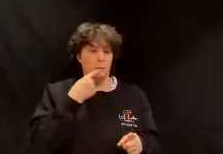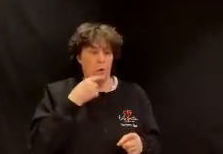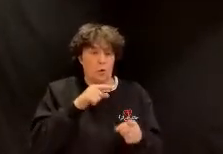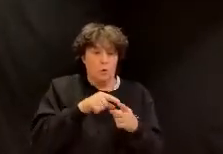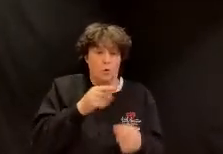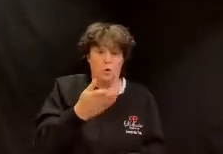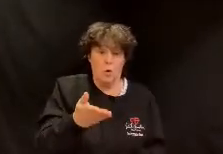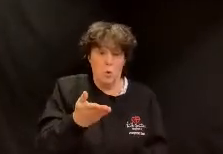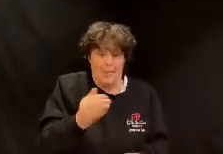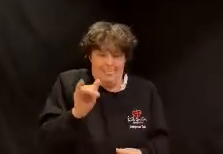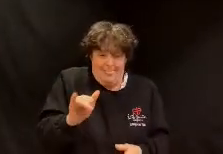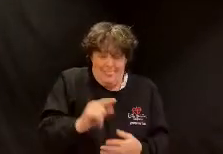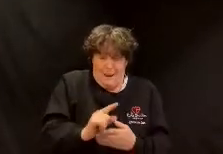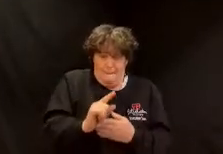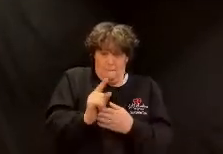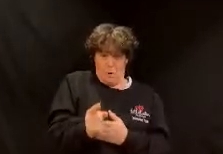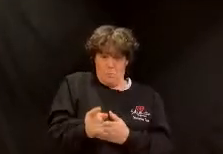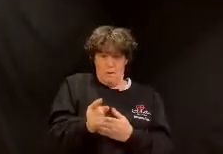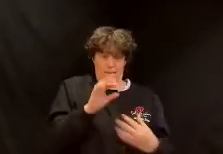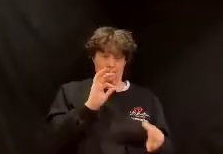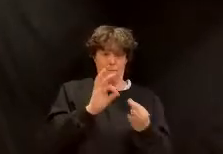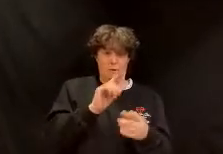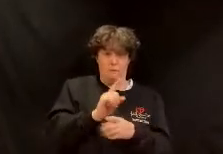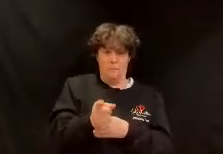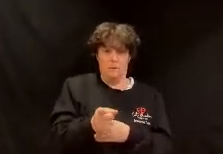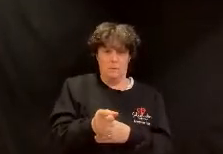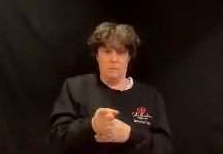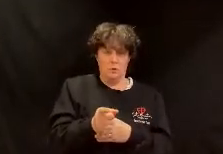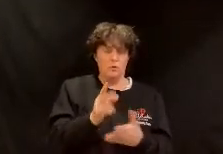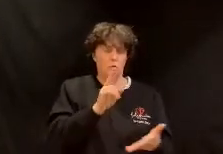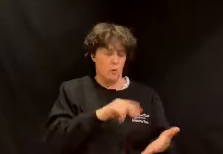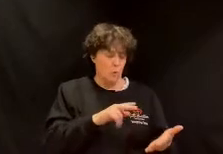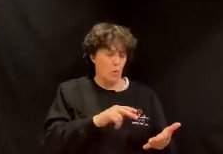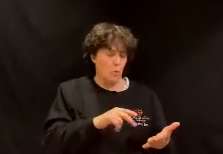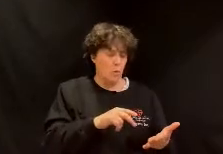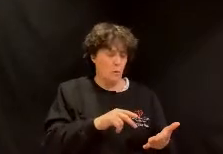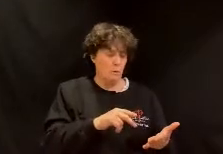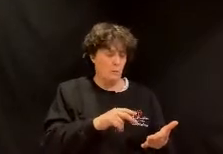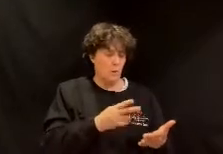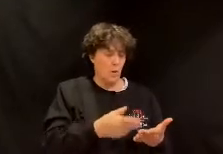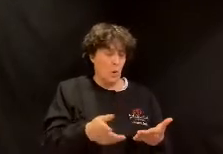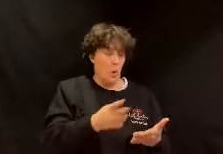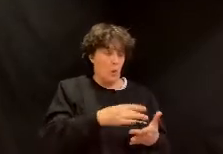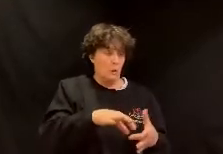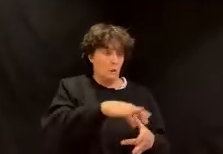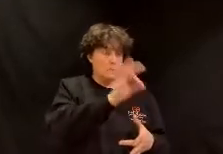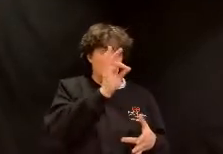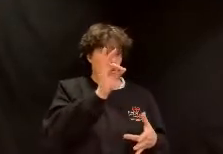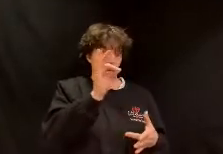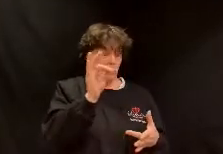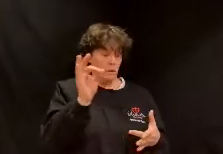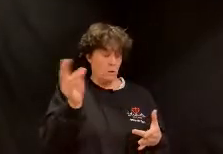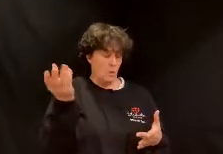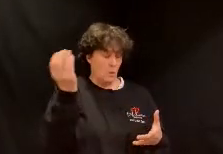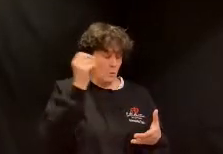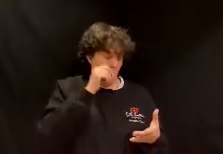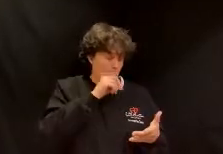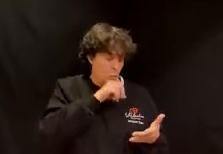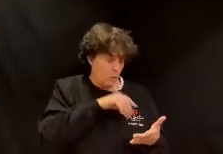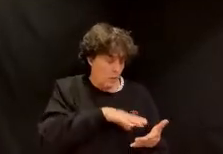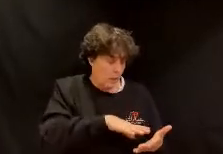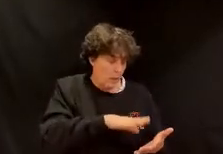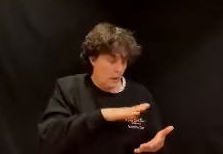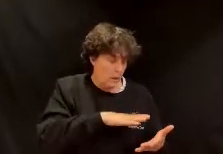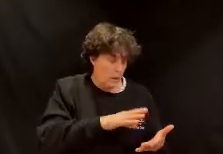So all of a sudden you're reading the Bible, and all of a sudden Holy Spirit comes and breathes on that word, and it pops off the page to you. That's